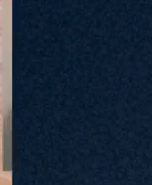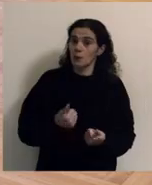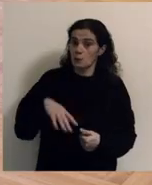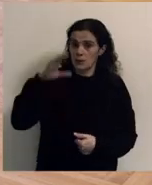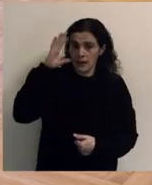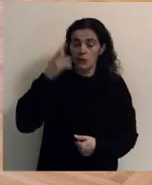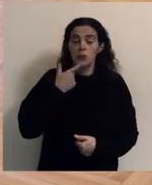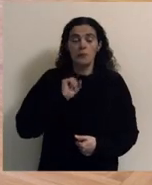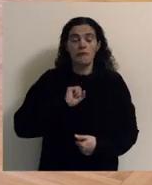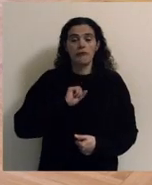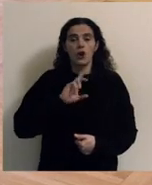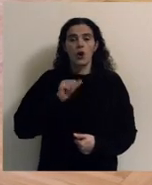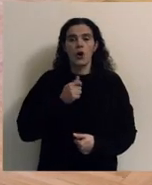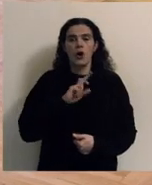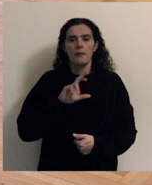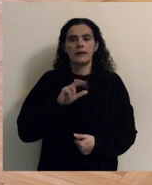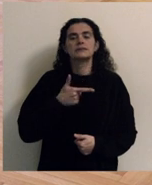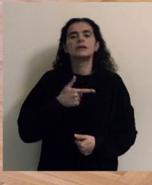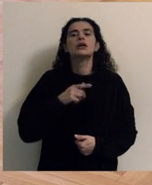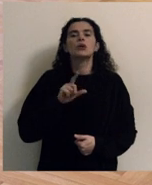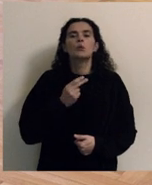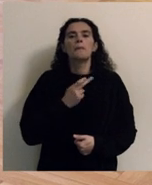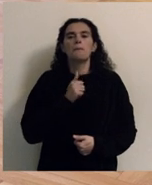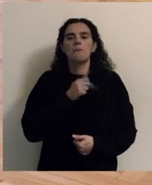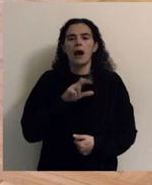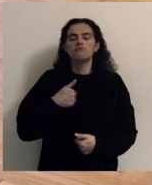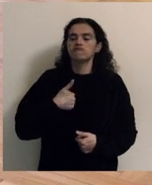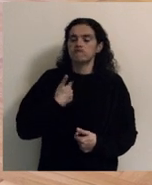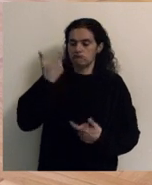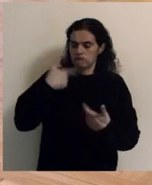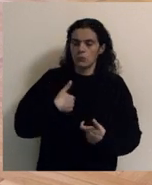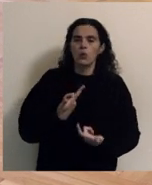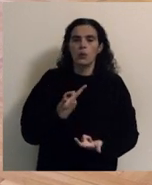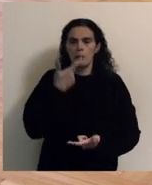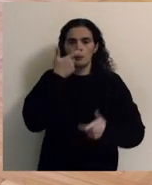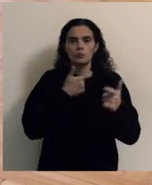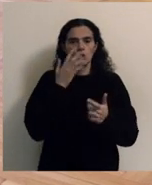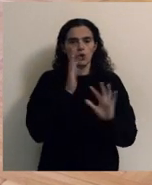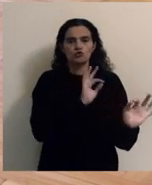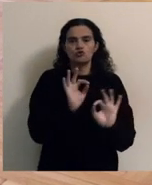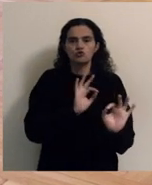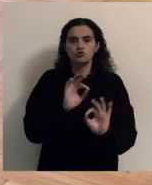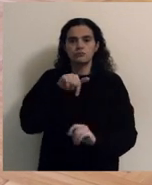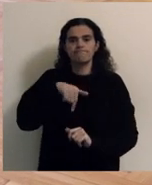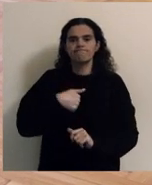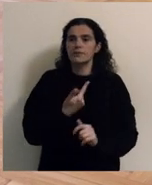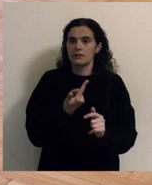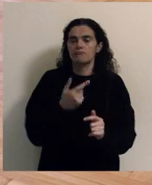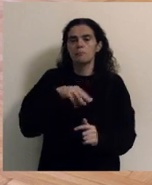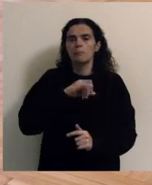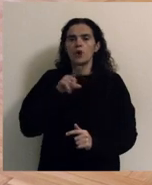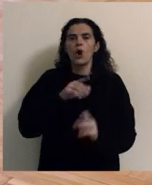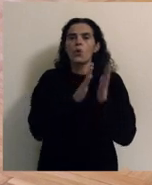Good afternoon. My name is Robert Lubar Messeri, and I am the curator of the